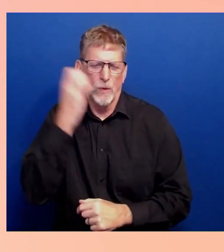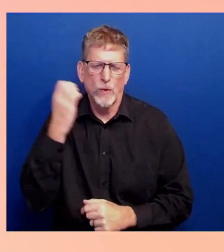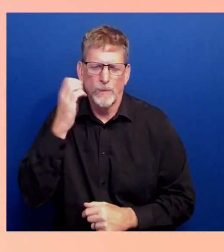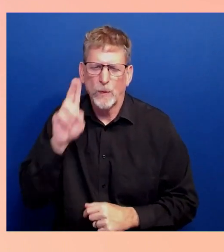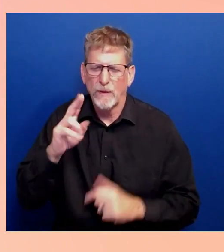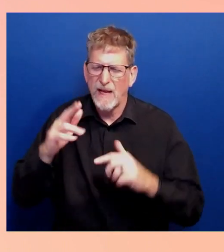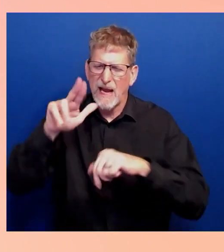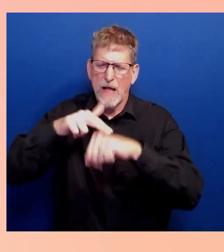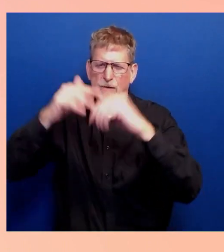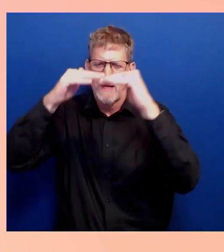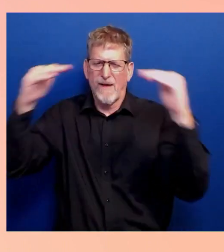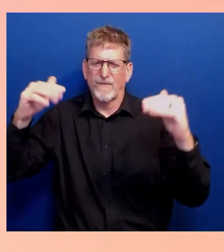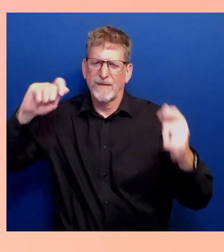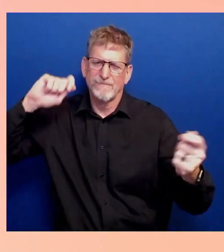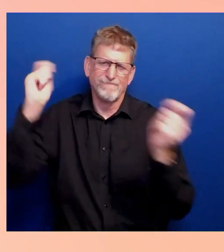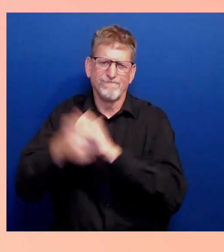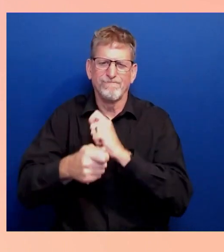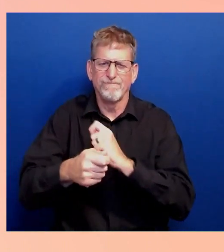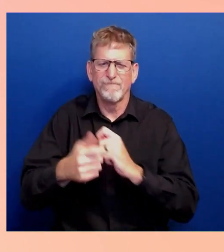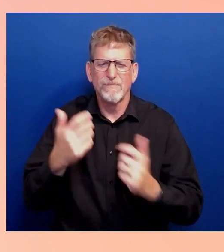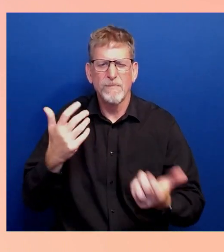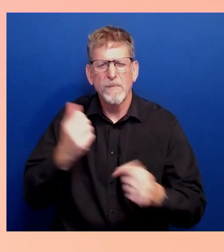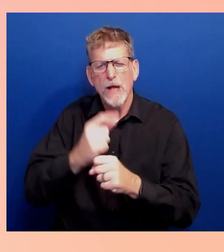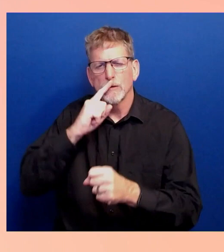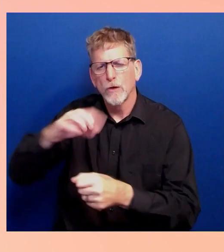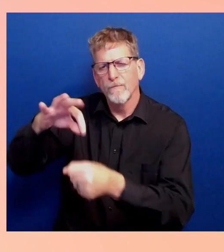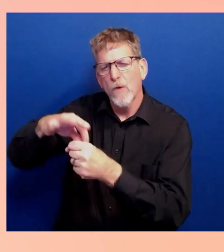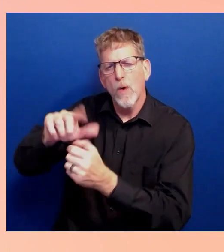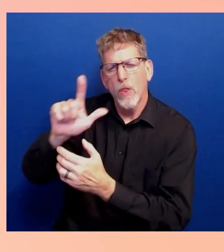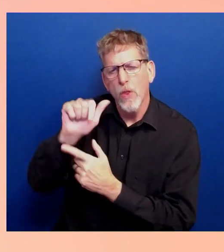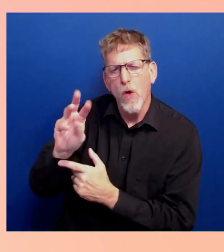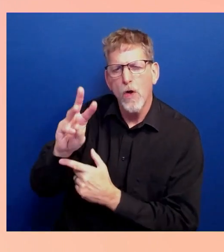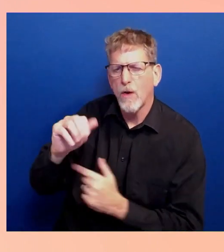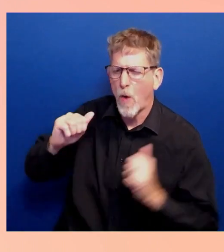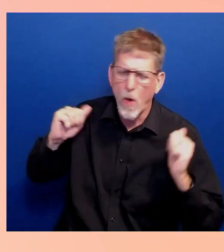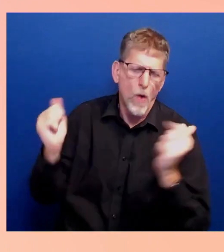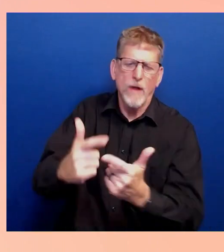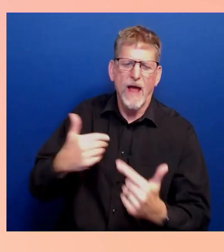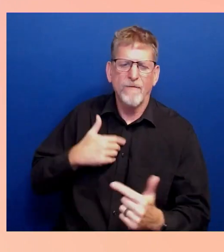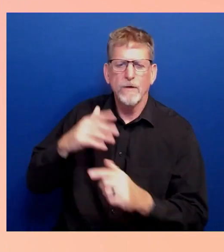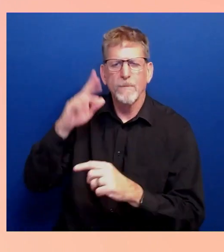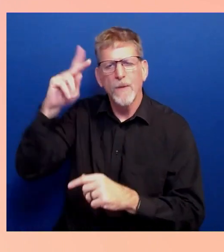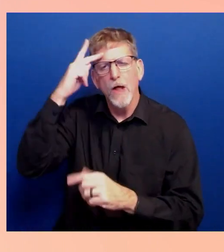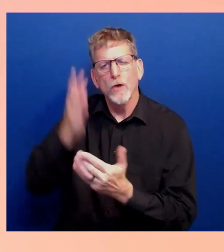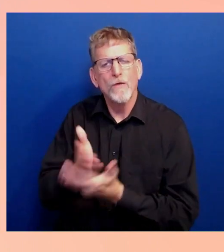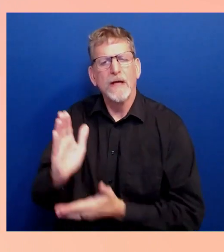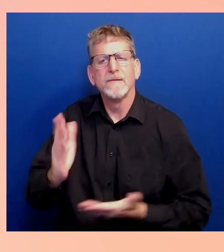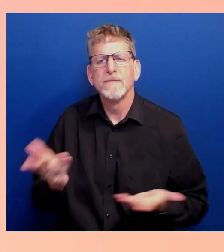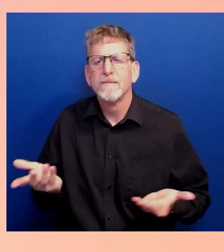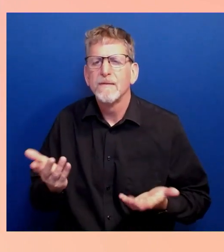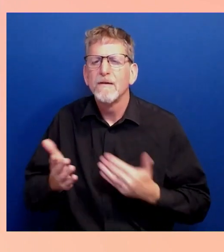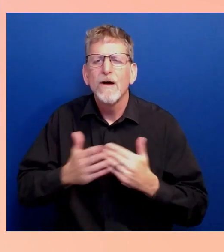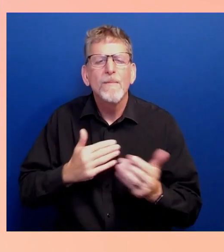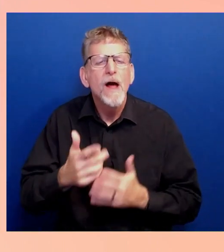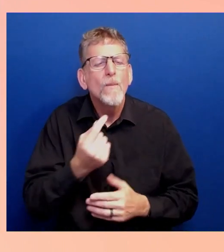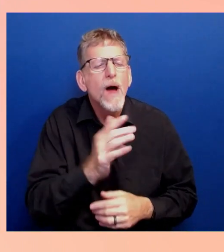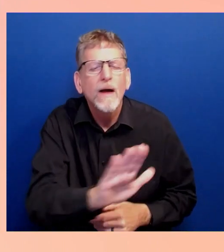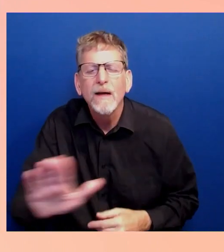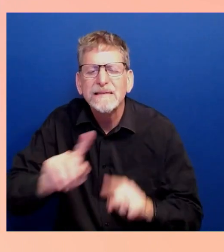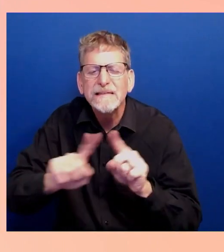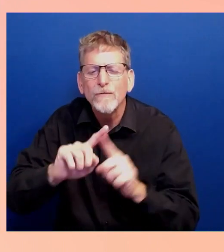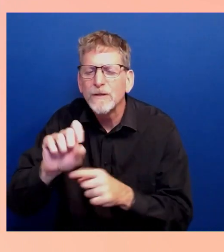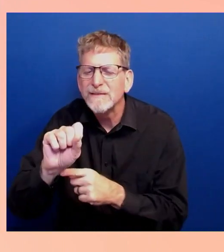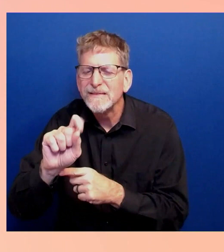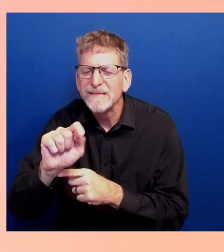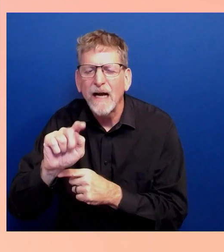everyone has the political rights, regardless of legal capacity status. And millions